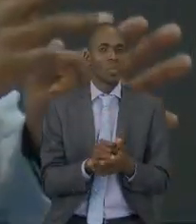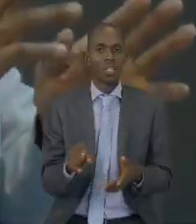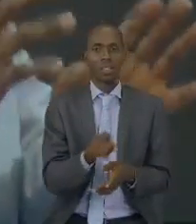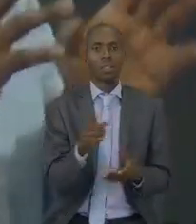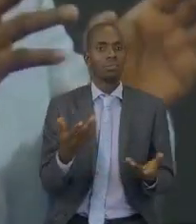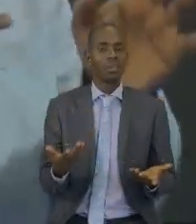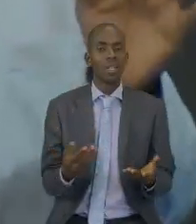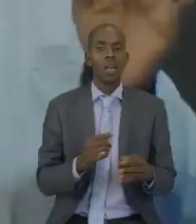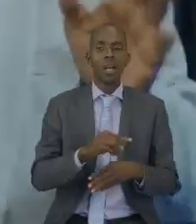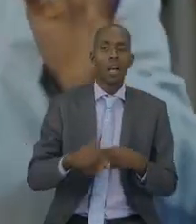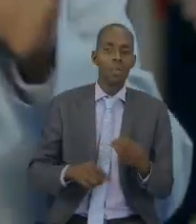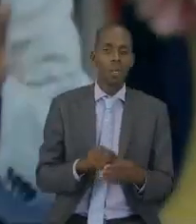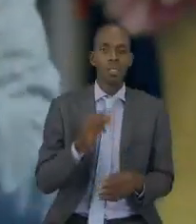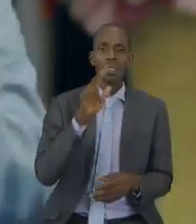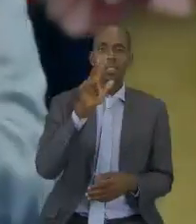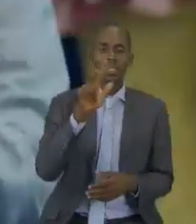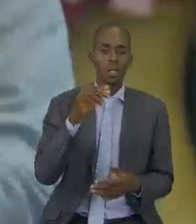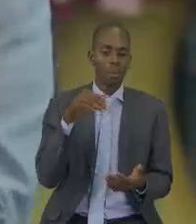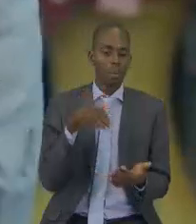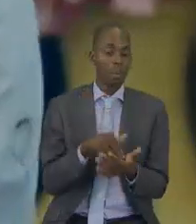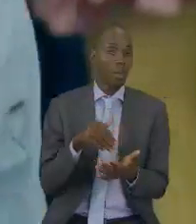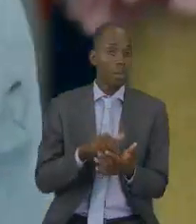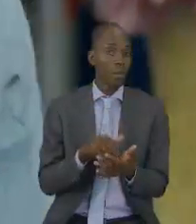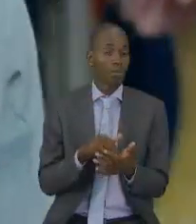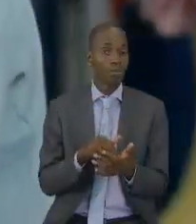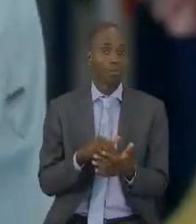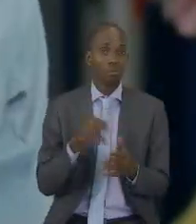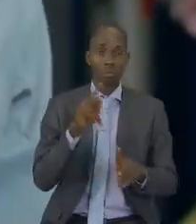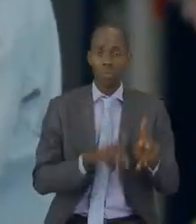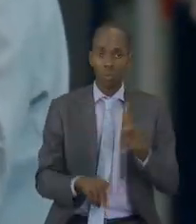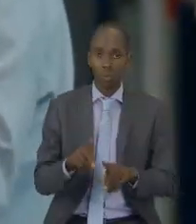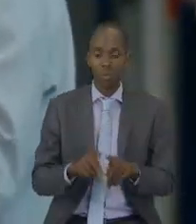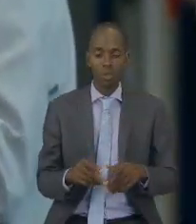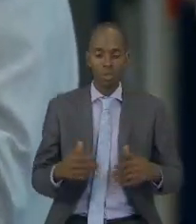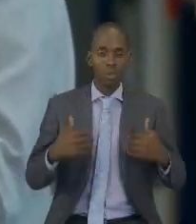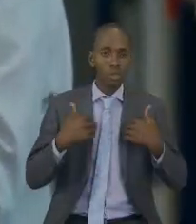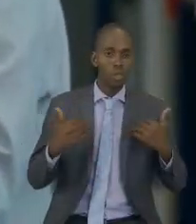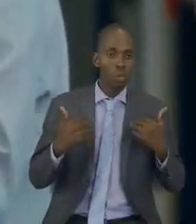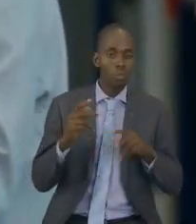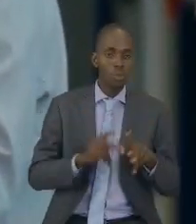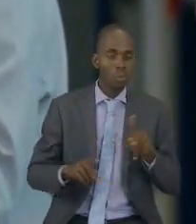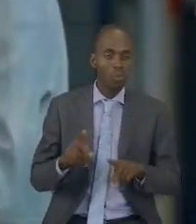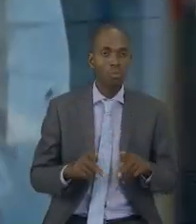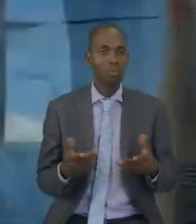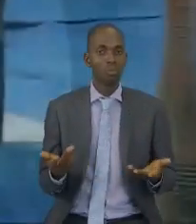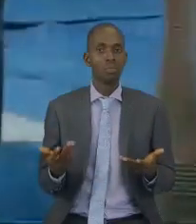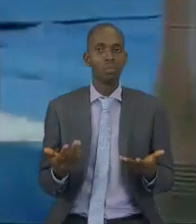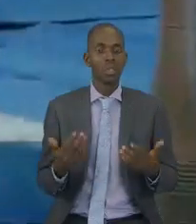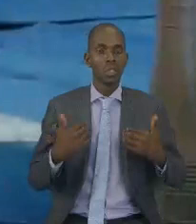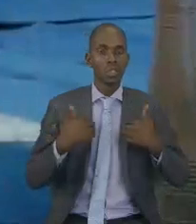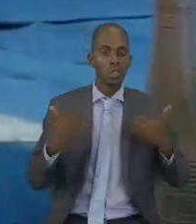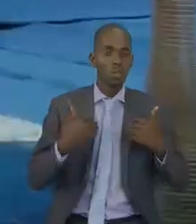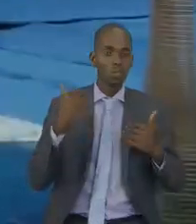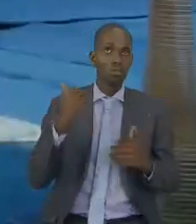About 3 million people. Young people, teenagers, young